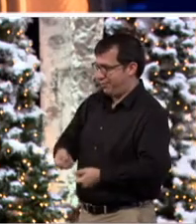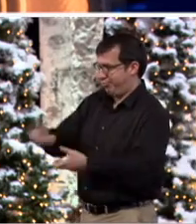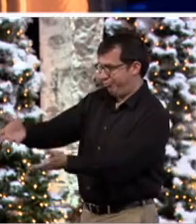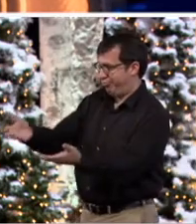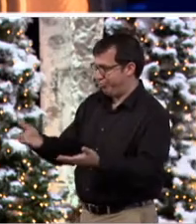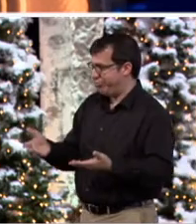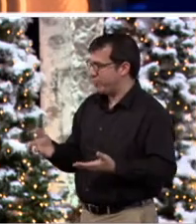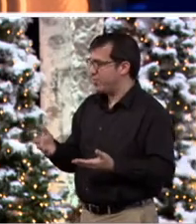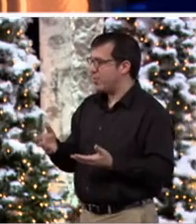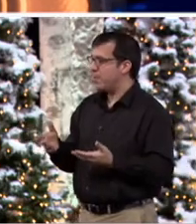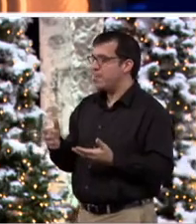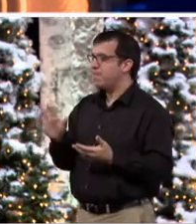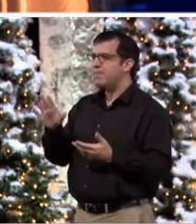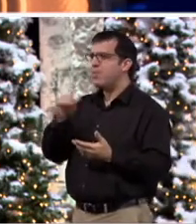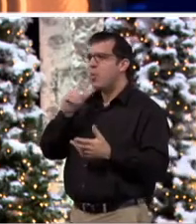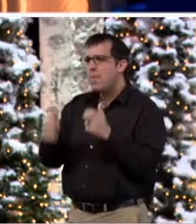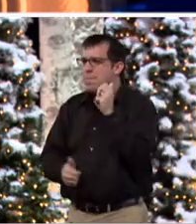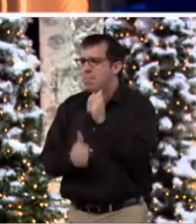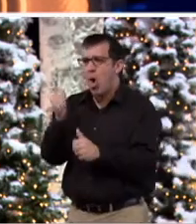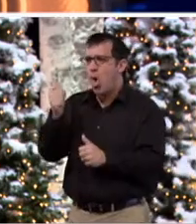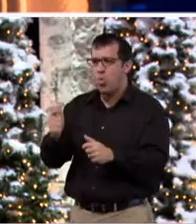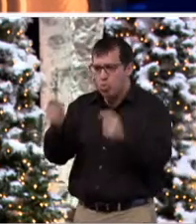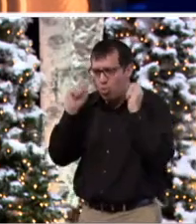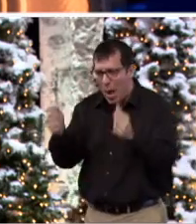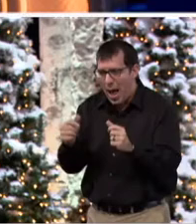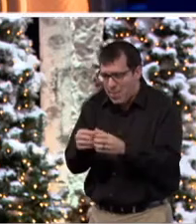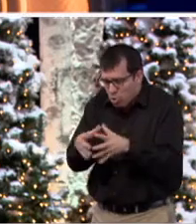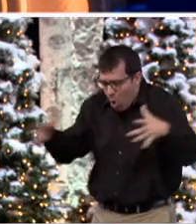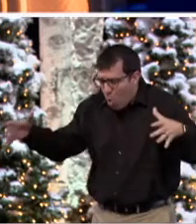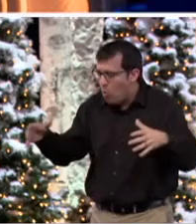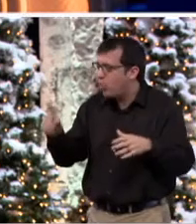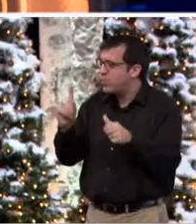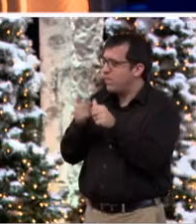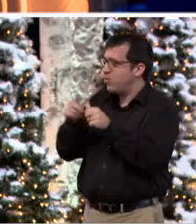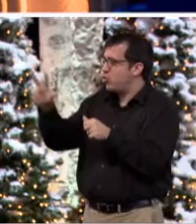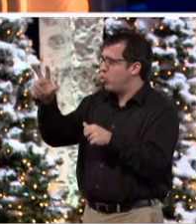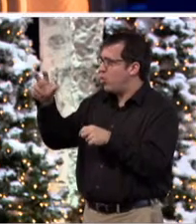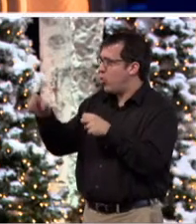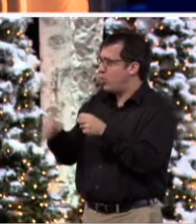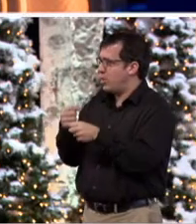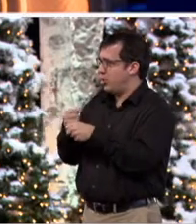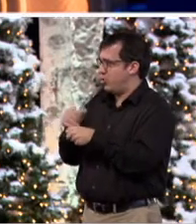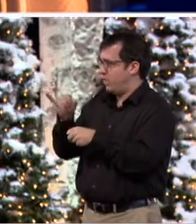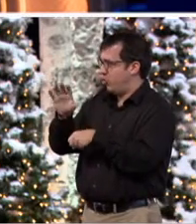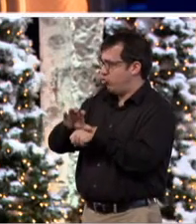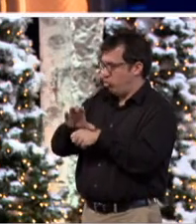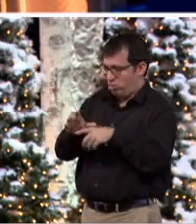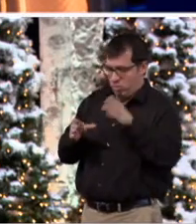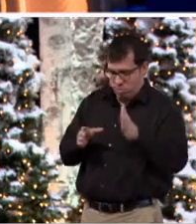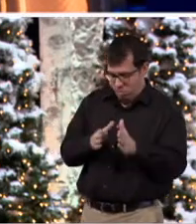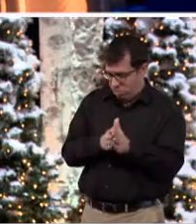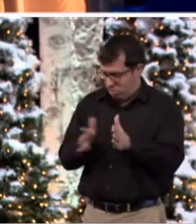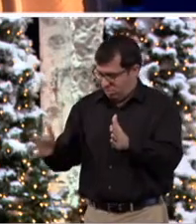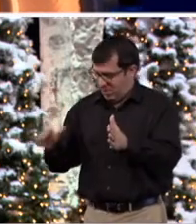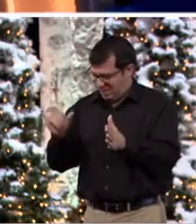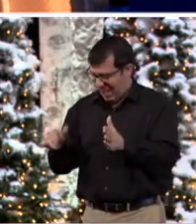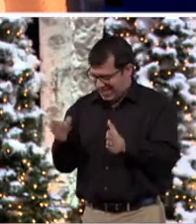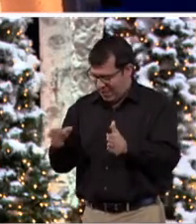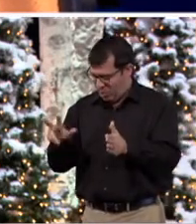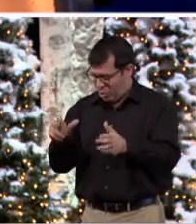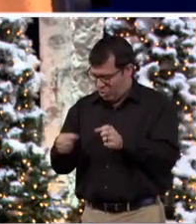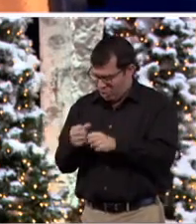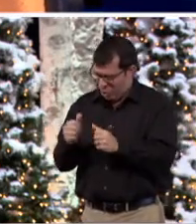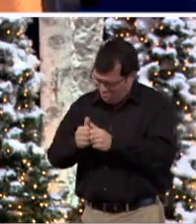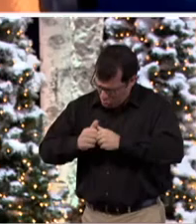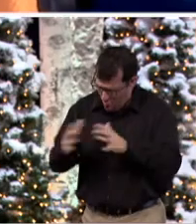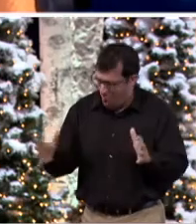The most rapid growth of the church was the first 300 years of the church. And the two common denominators that they had during the first